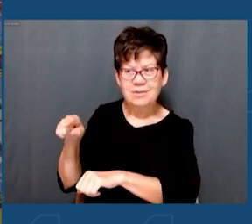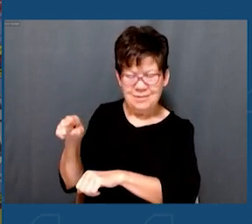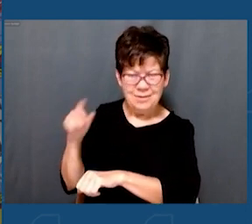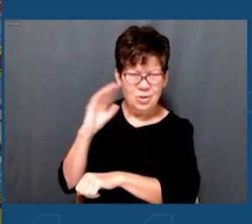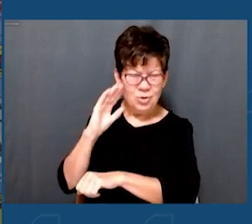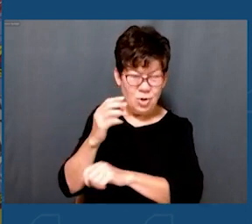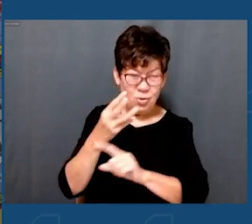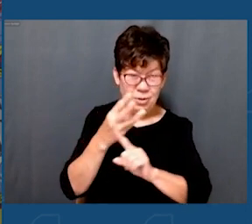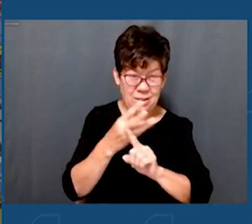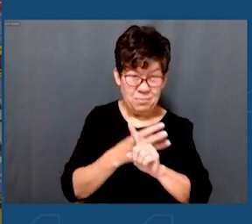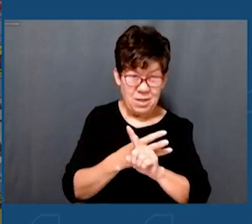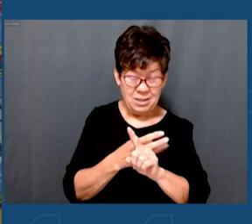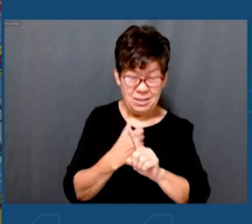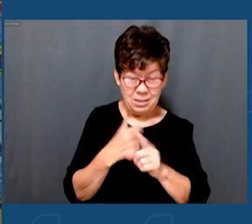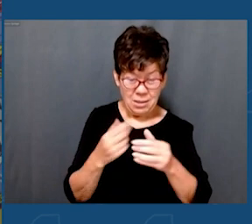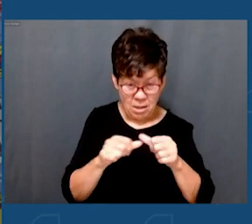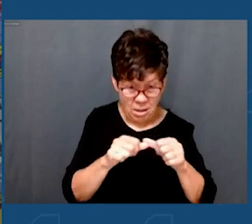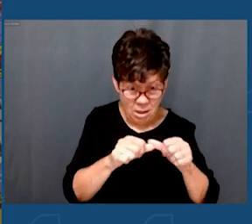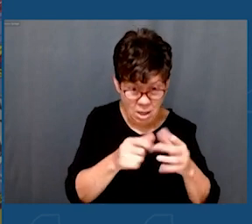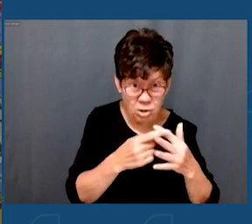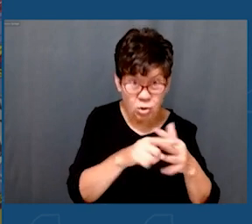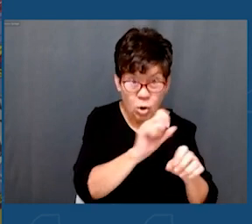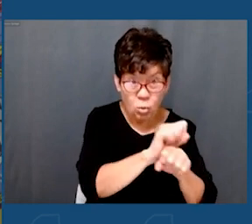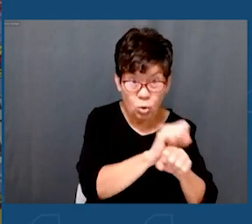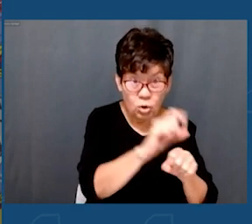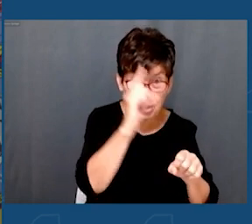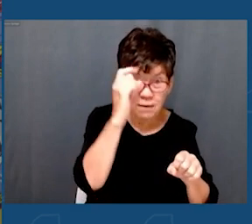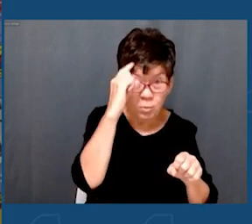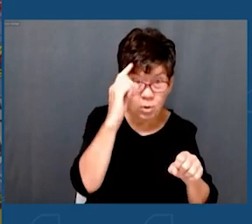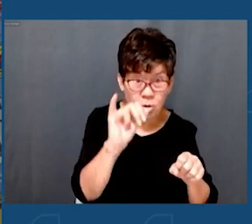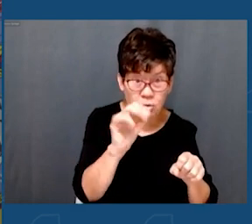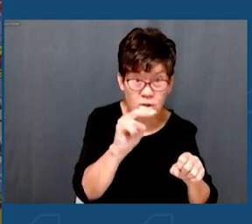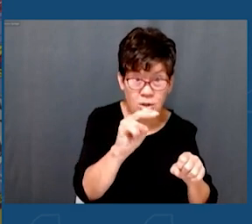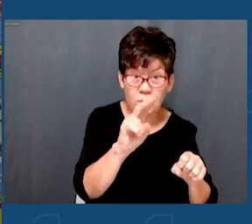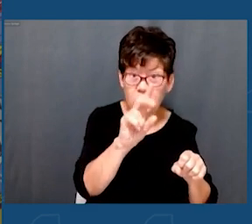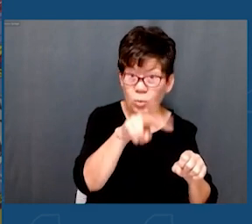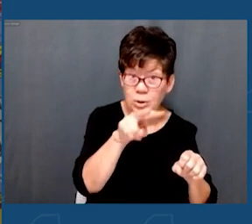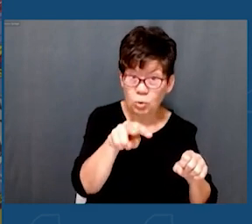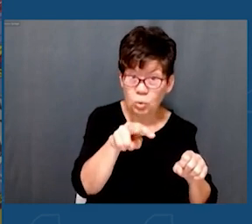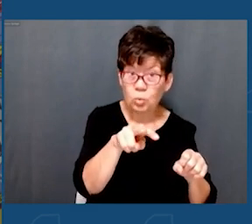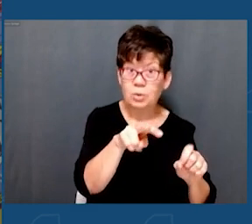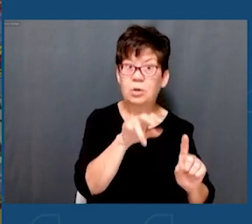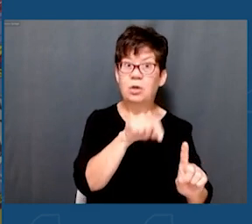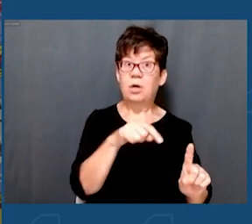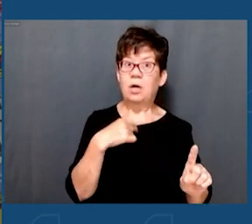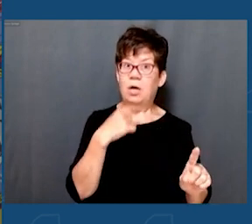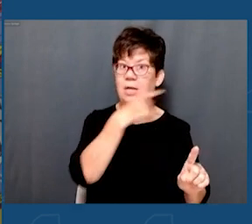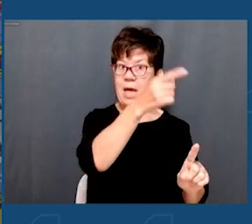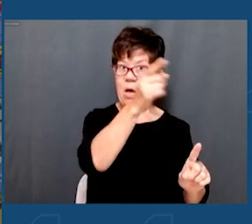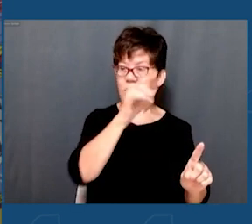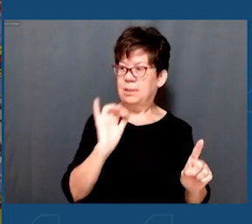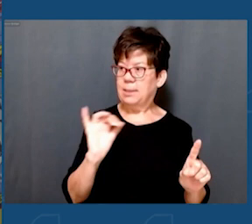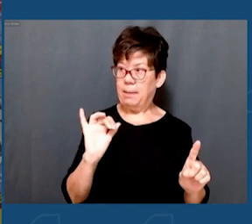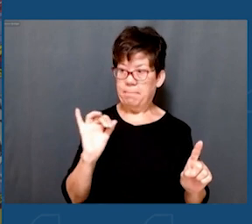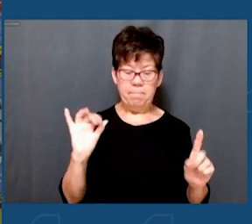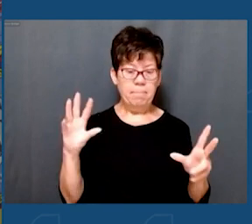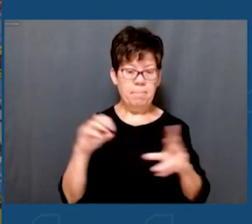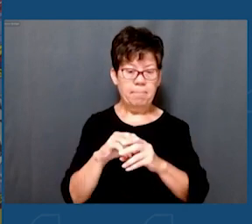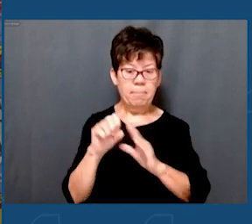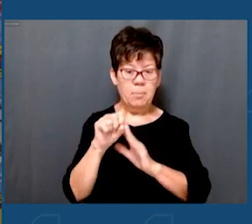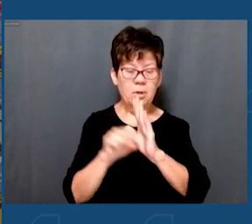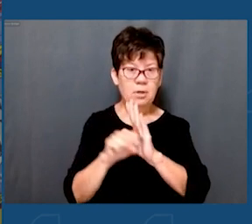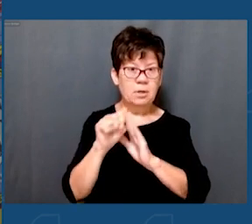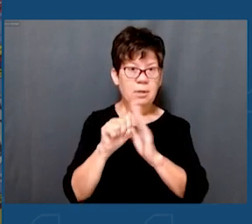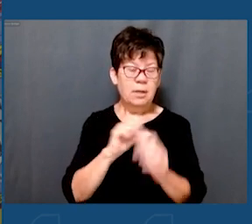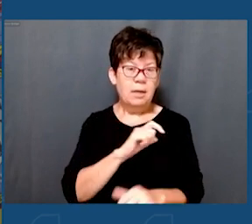into the job as governor a year and a half ago, January of 2022. That includes the state police, local law enforcement